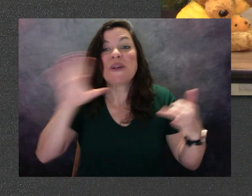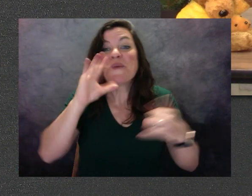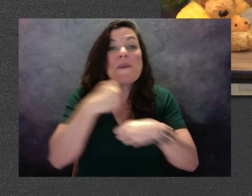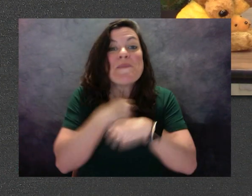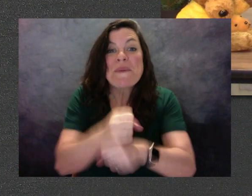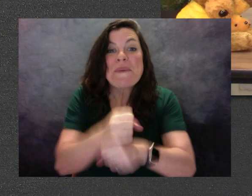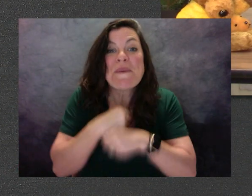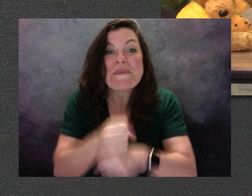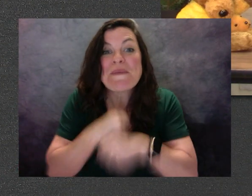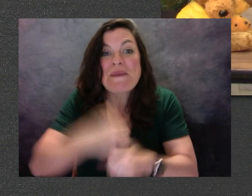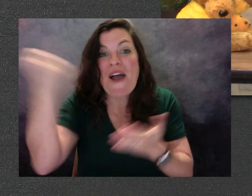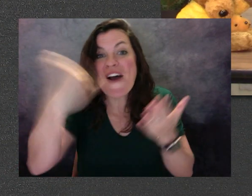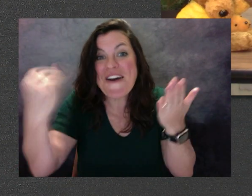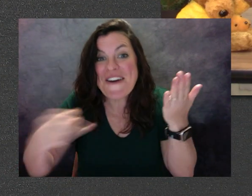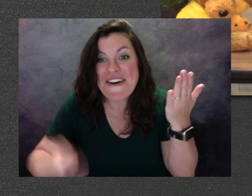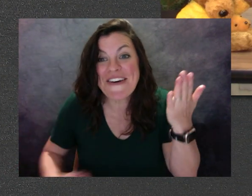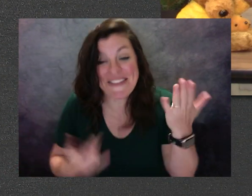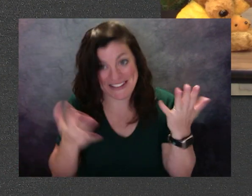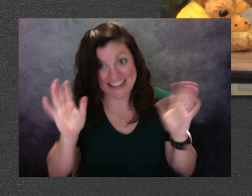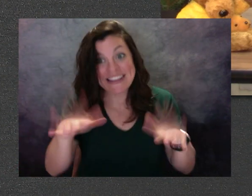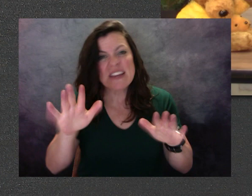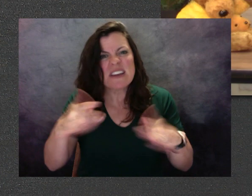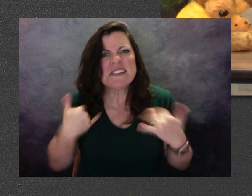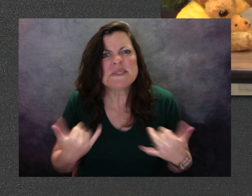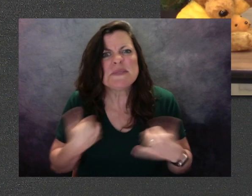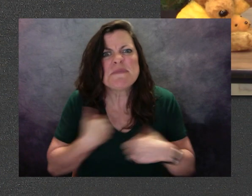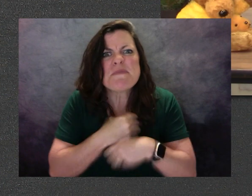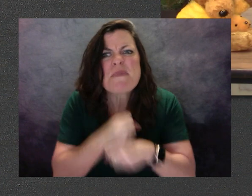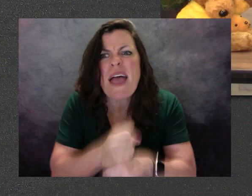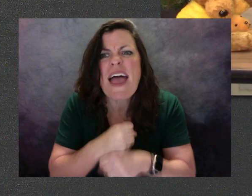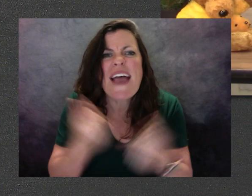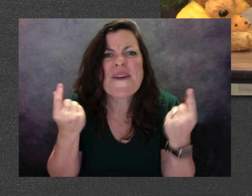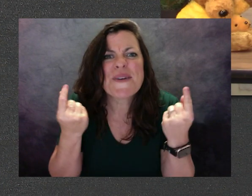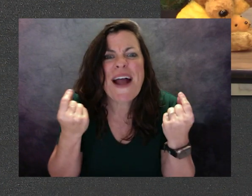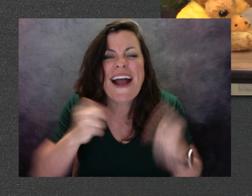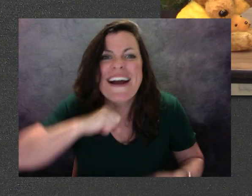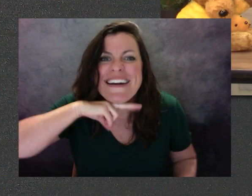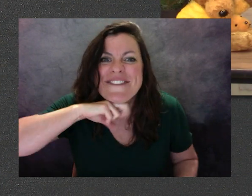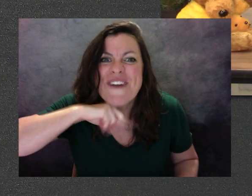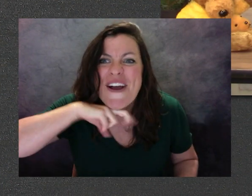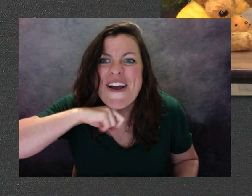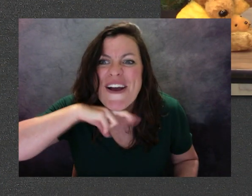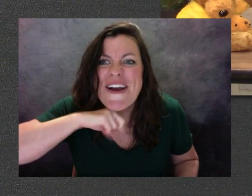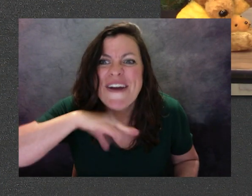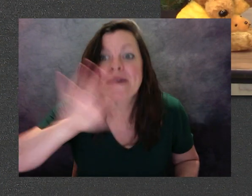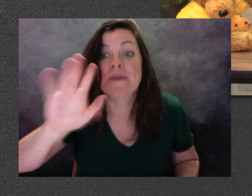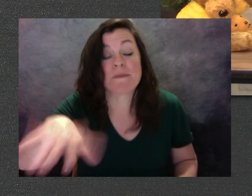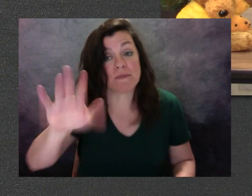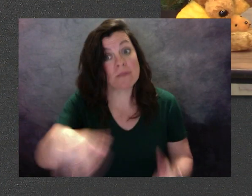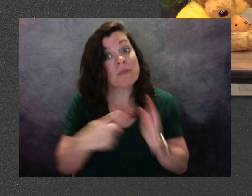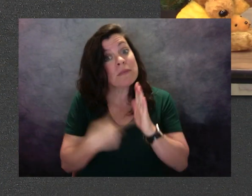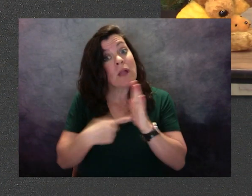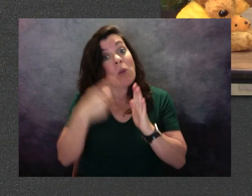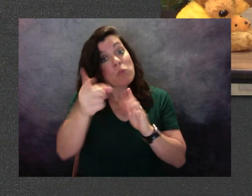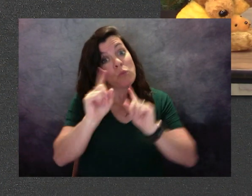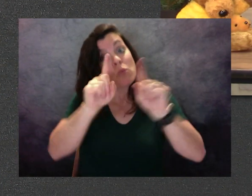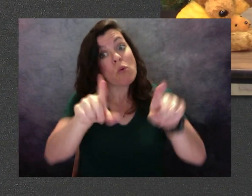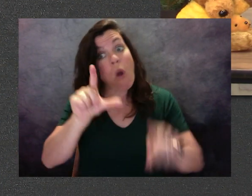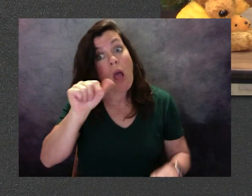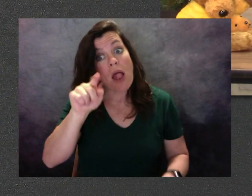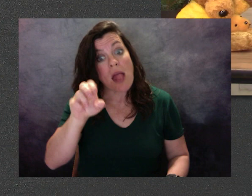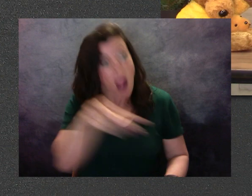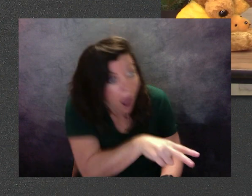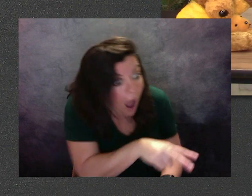a frog because sometimes if you go to the lake, you just might see a frog hopping in the